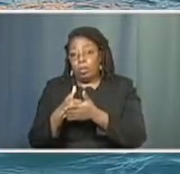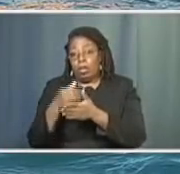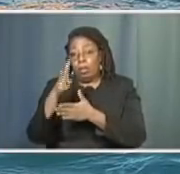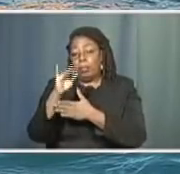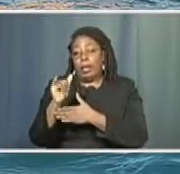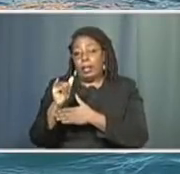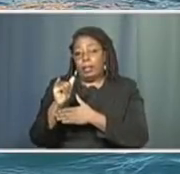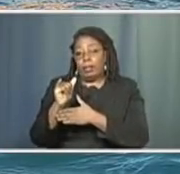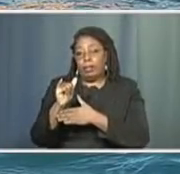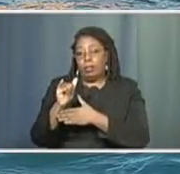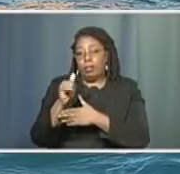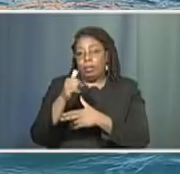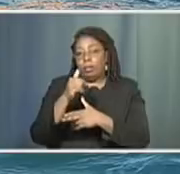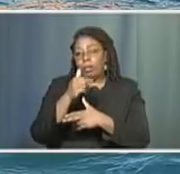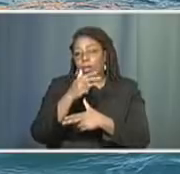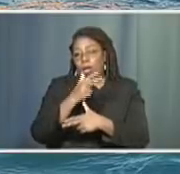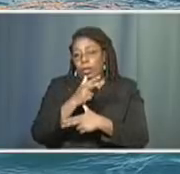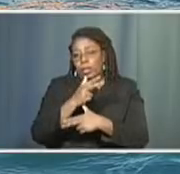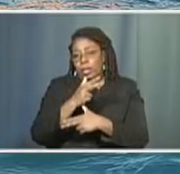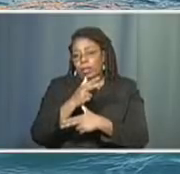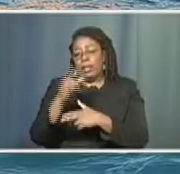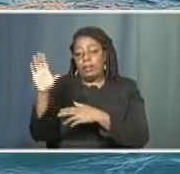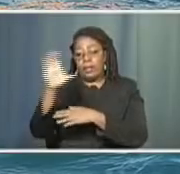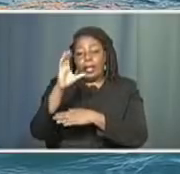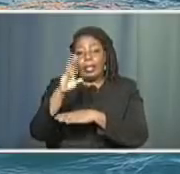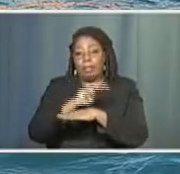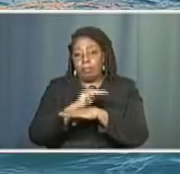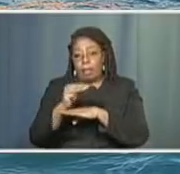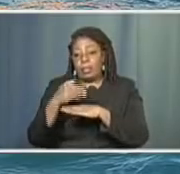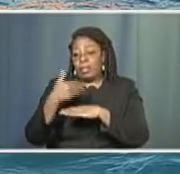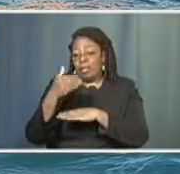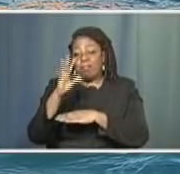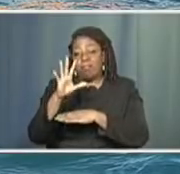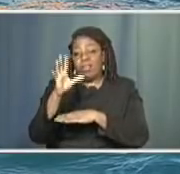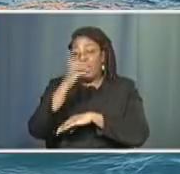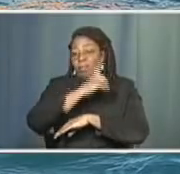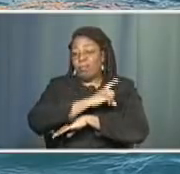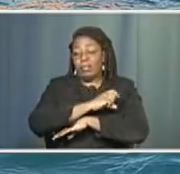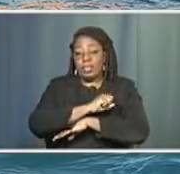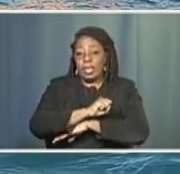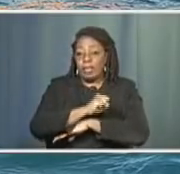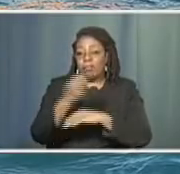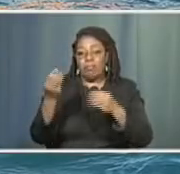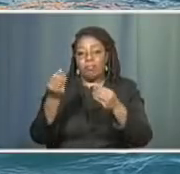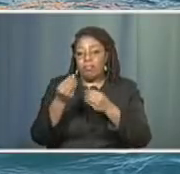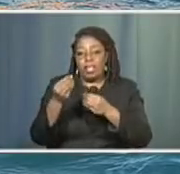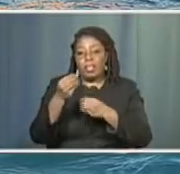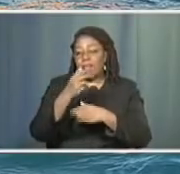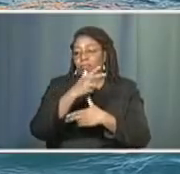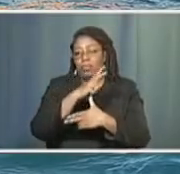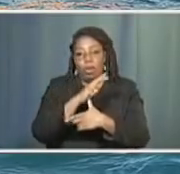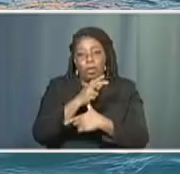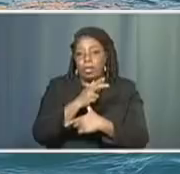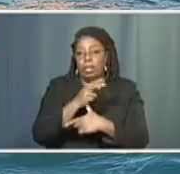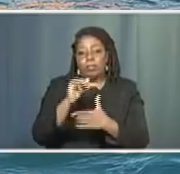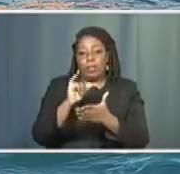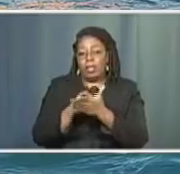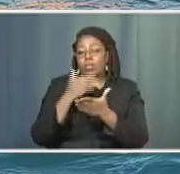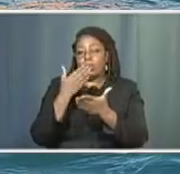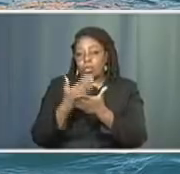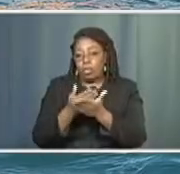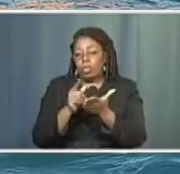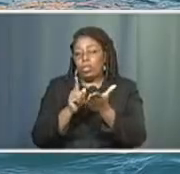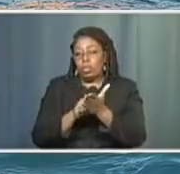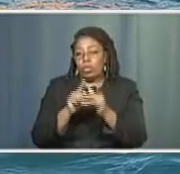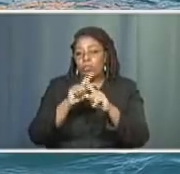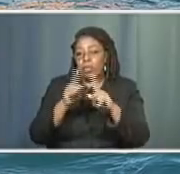Hurricane Center in Miami, they're indicating that within the next 5 days, we cannot anticipate any tropical cyclones, so that's certainly good news. But what a